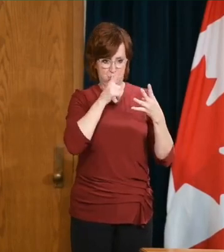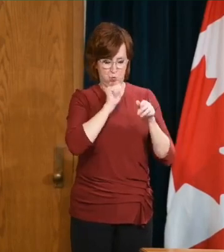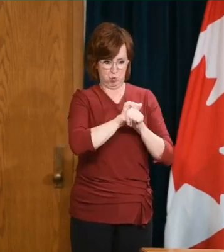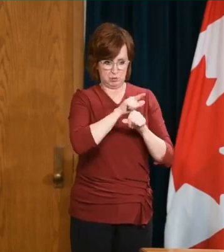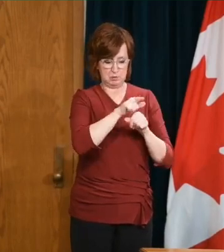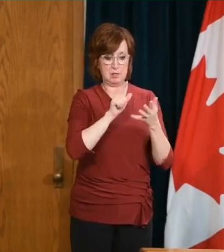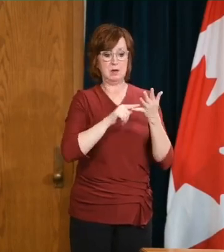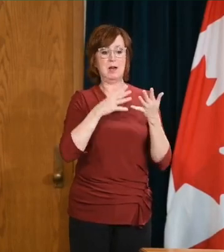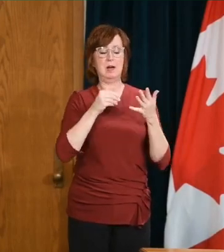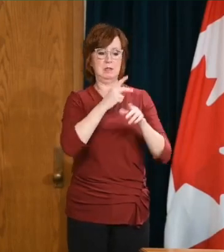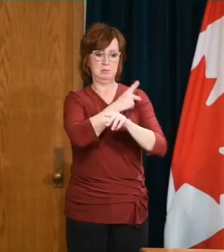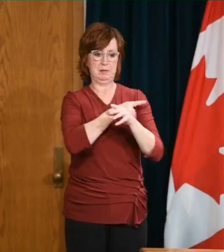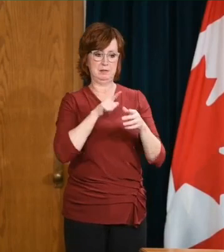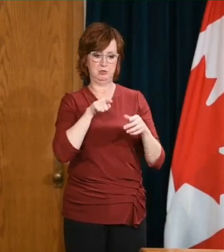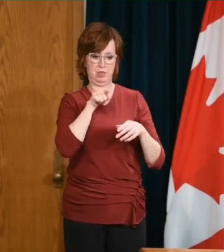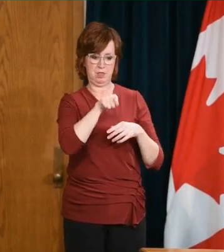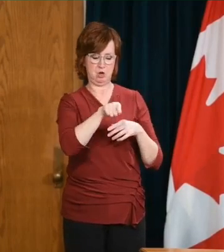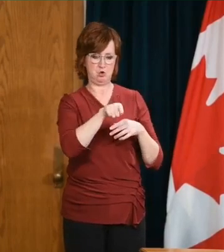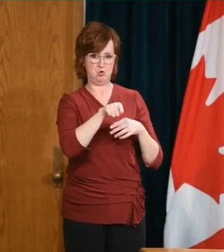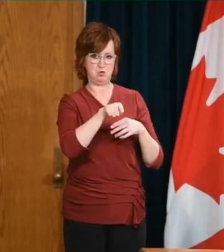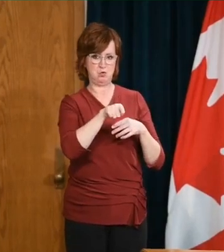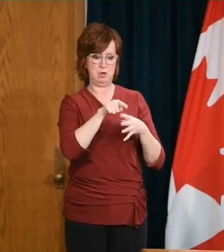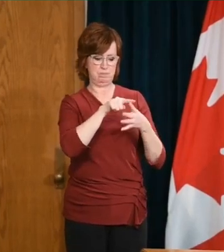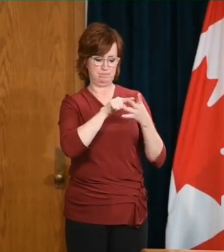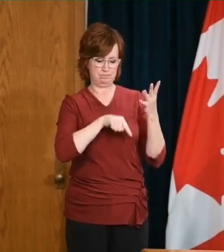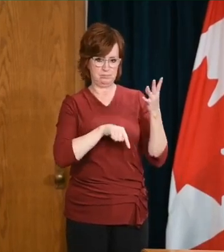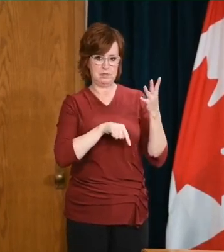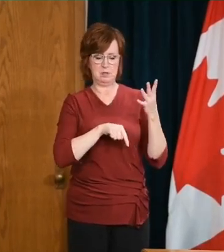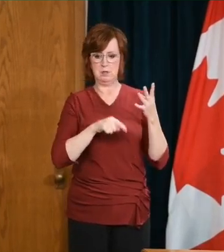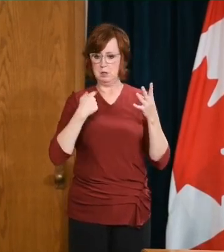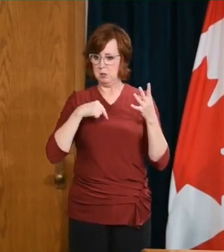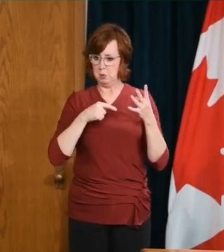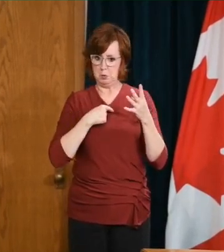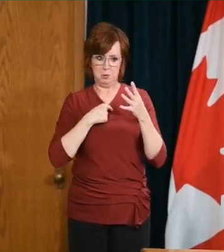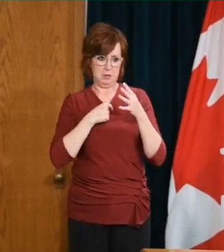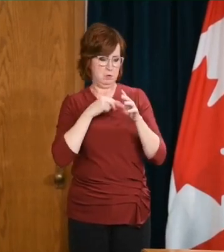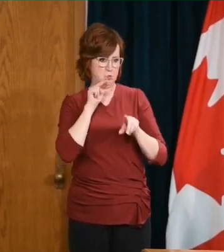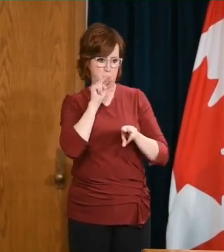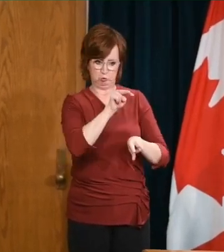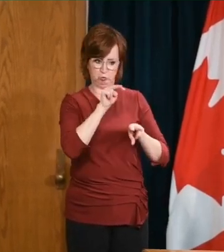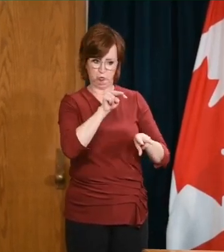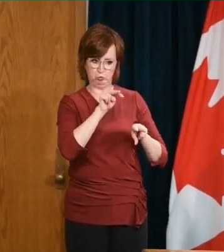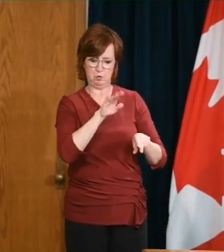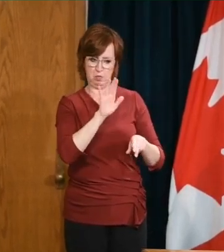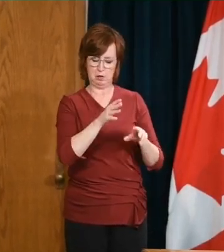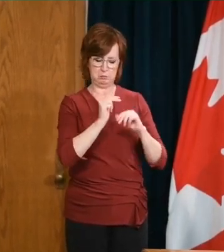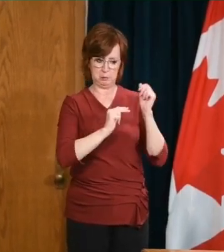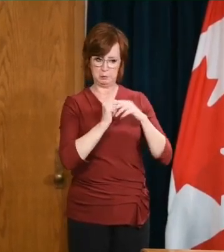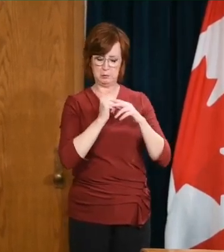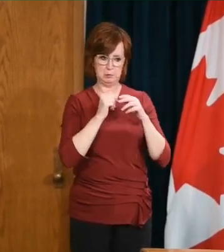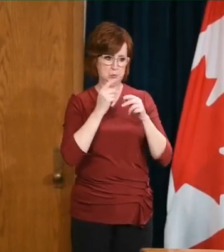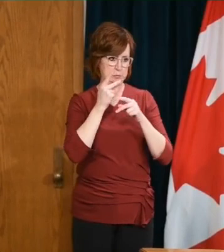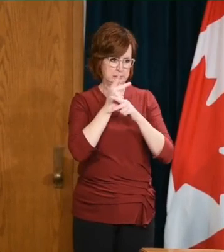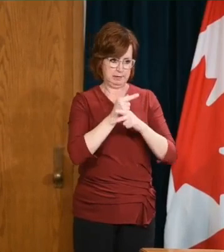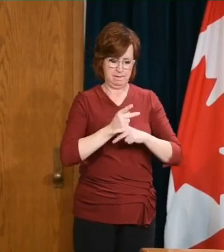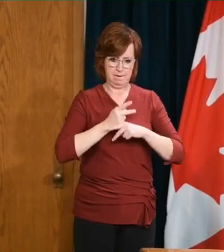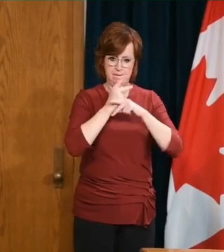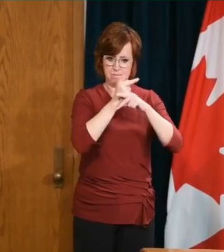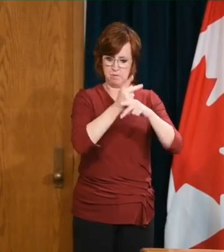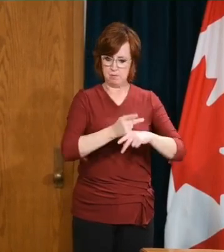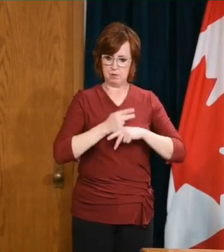of the facility continues, and with various steps that have been put in place to ensure continued control of the